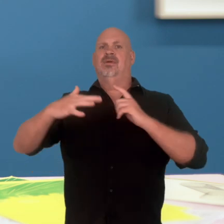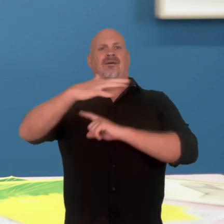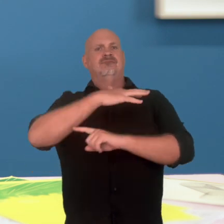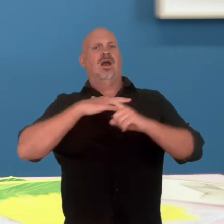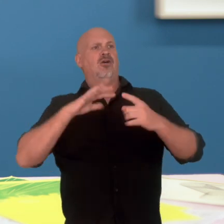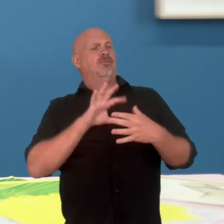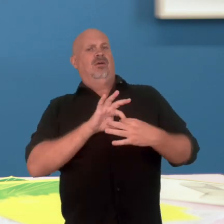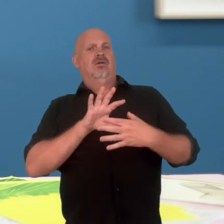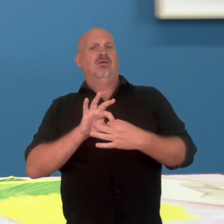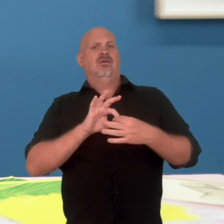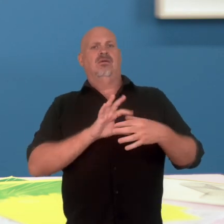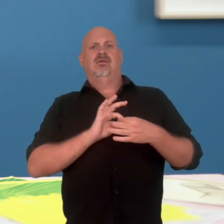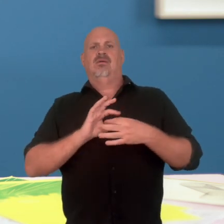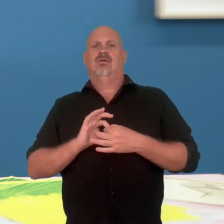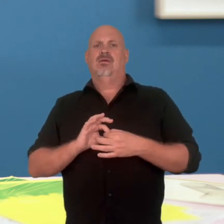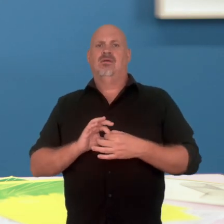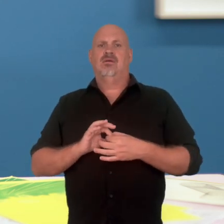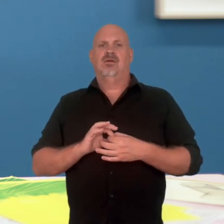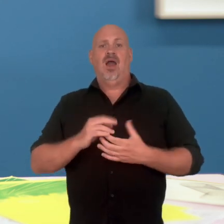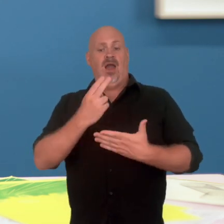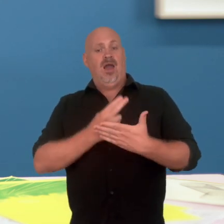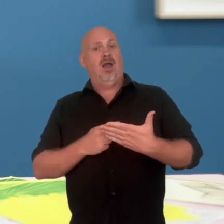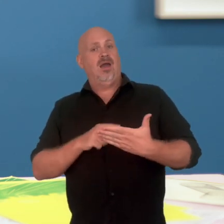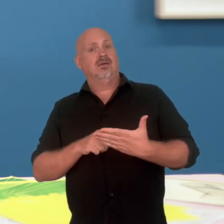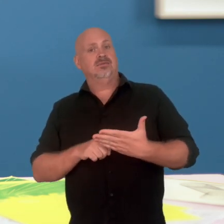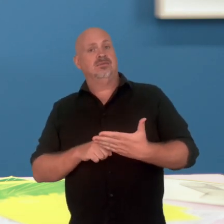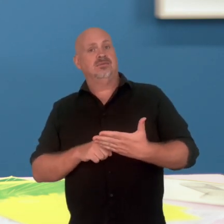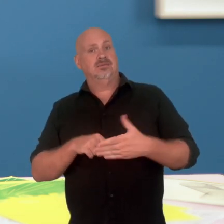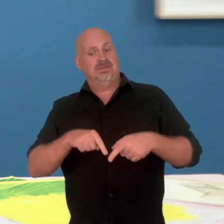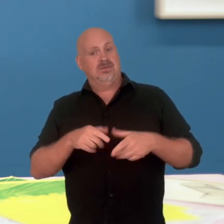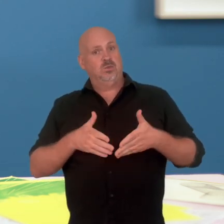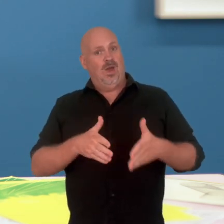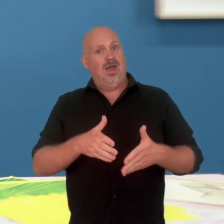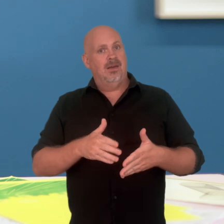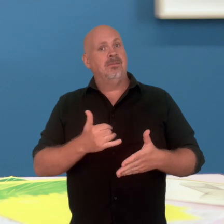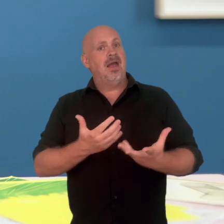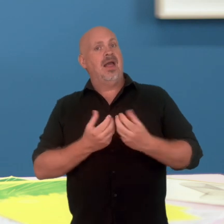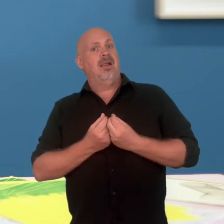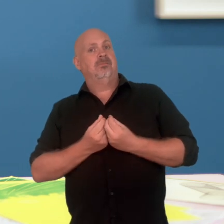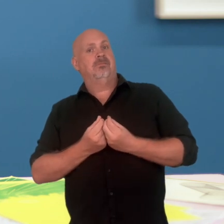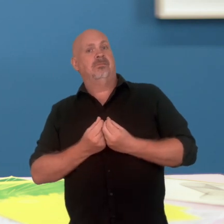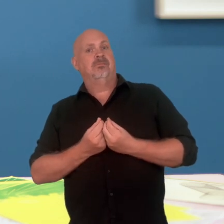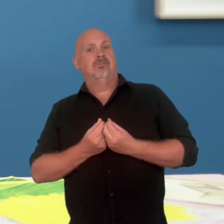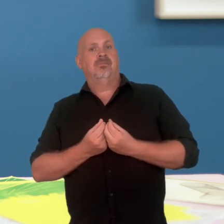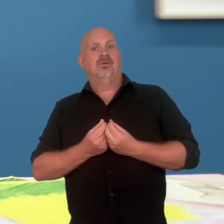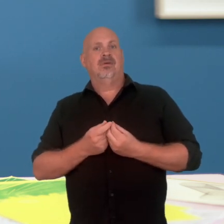And maybe this way of making art is more about that rather than what you put into the